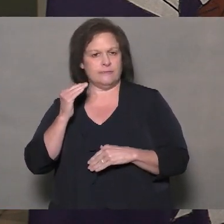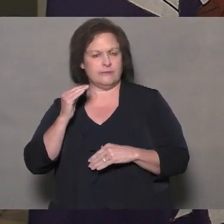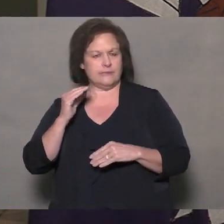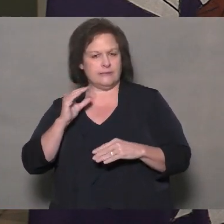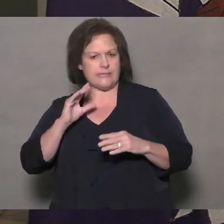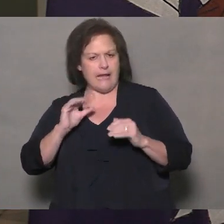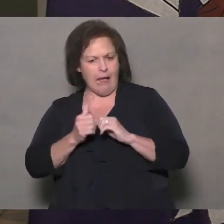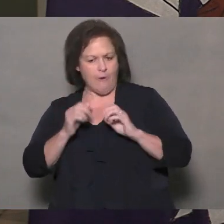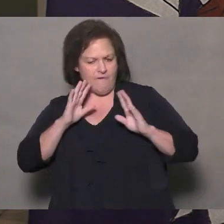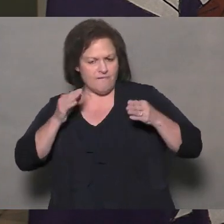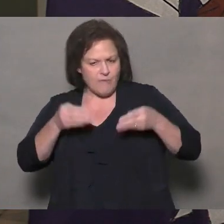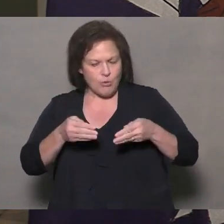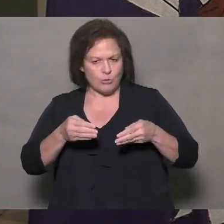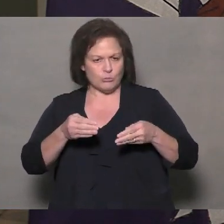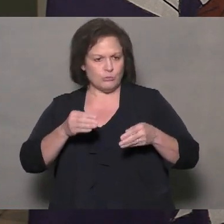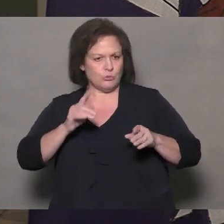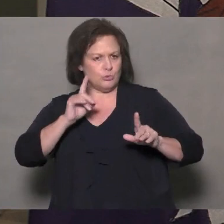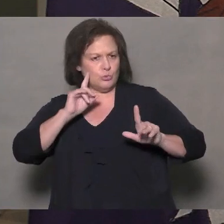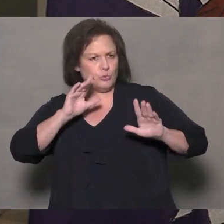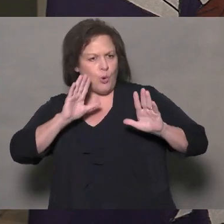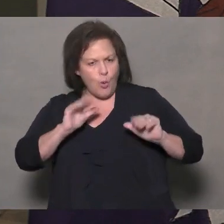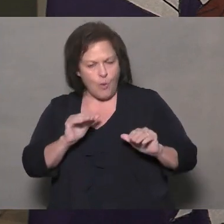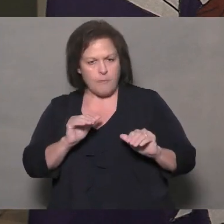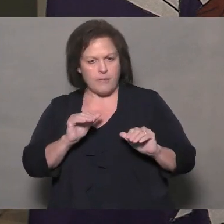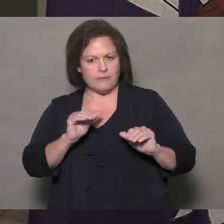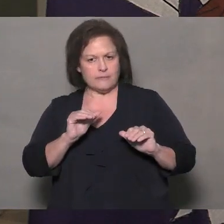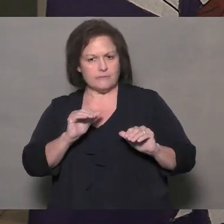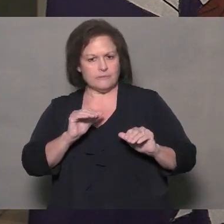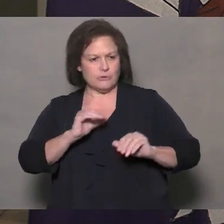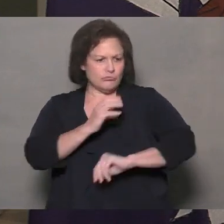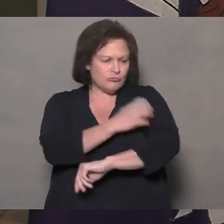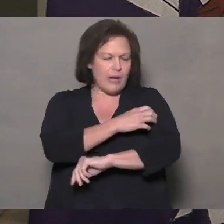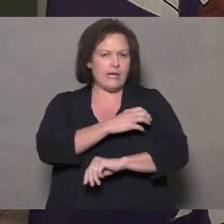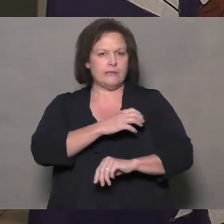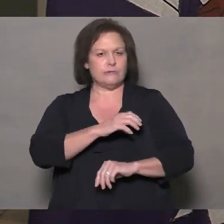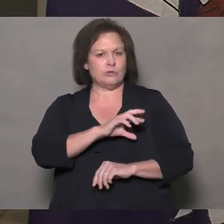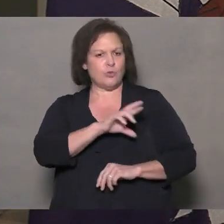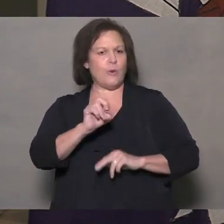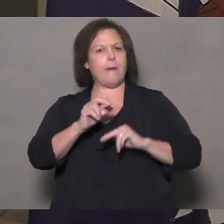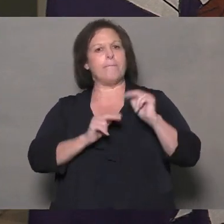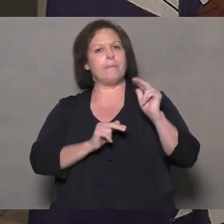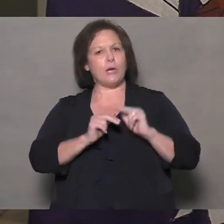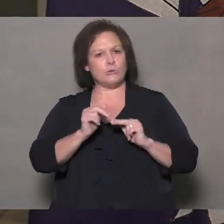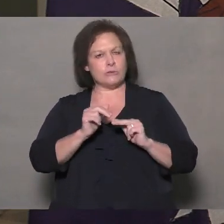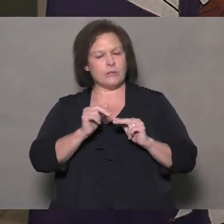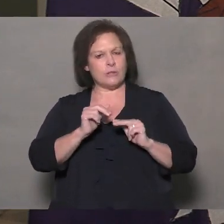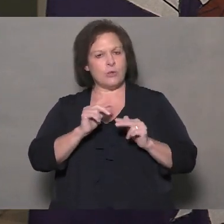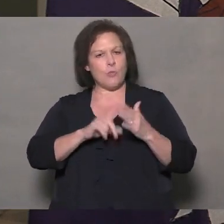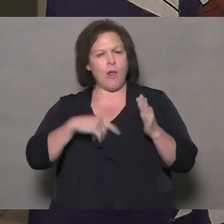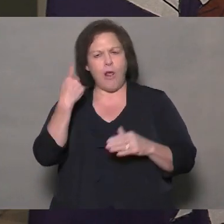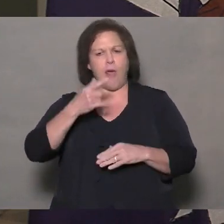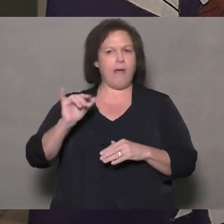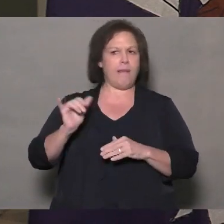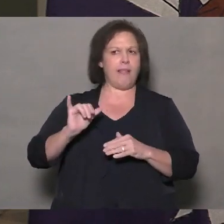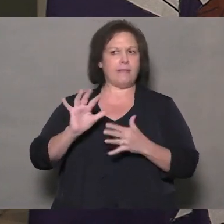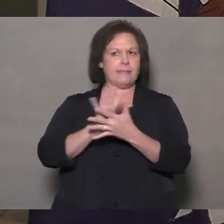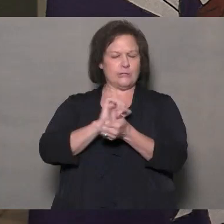hope, and the strength that it takes to rebuild from what can seem like disaster. We know